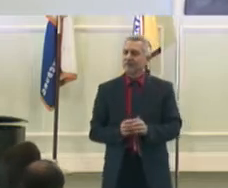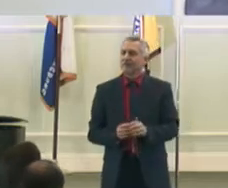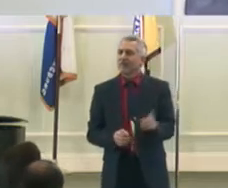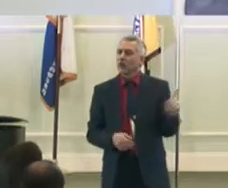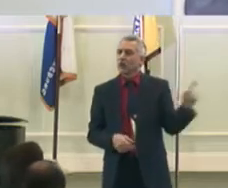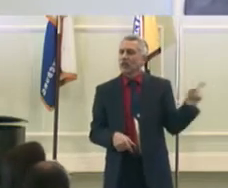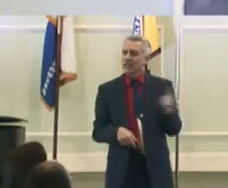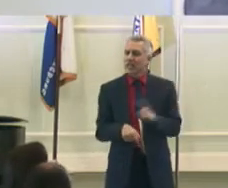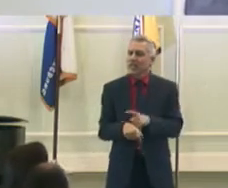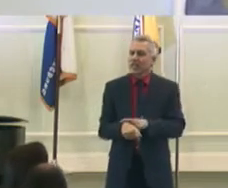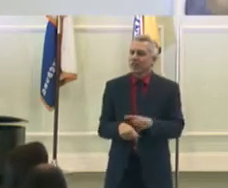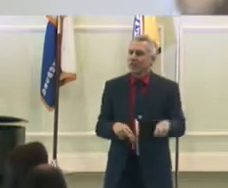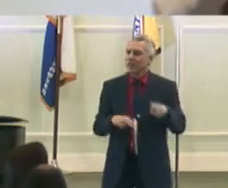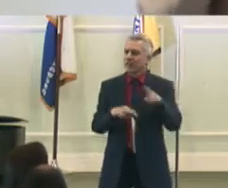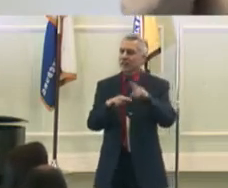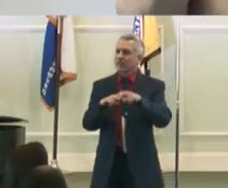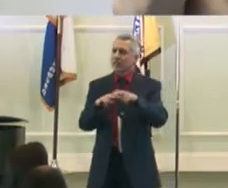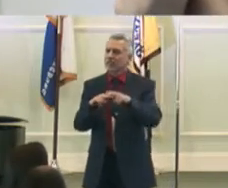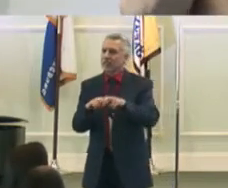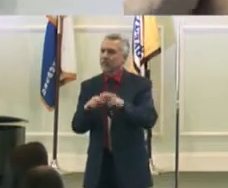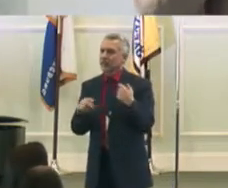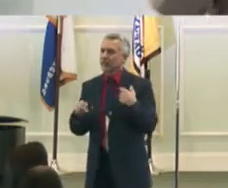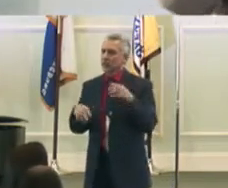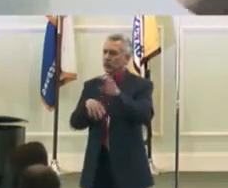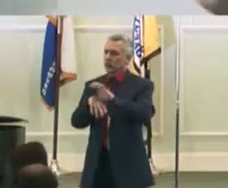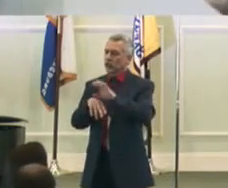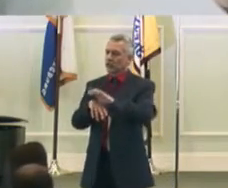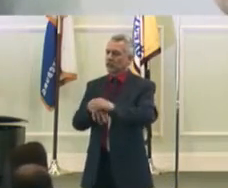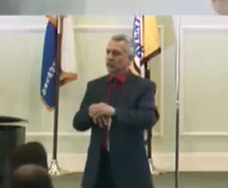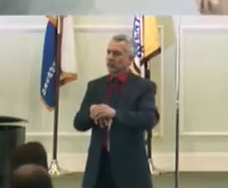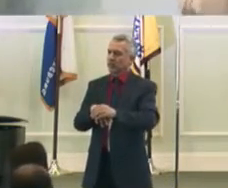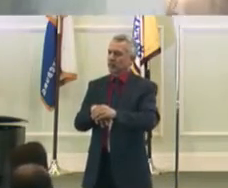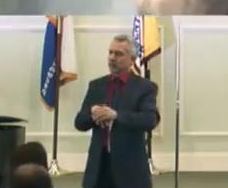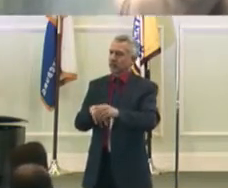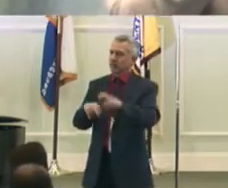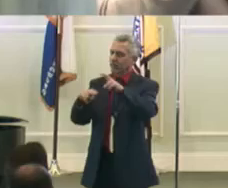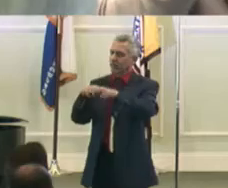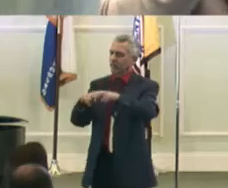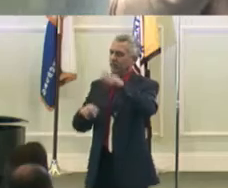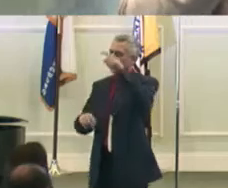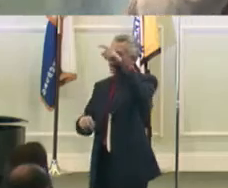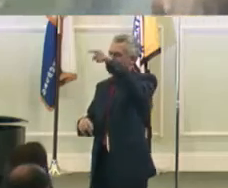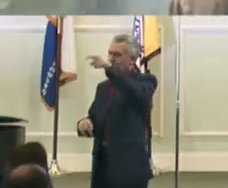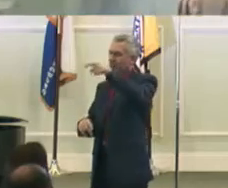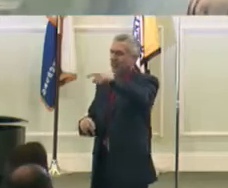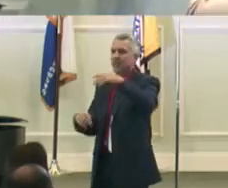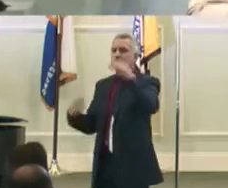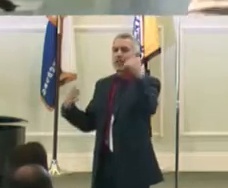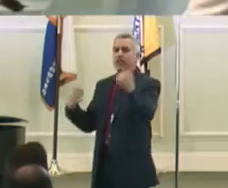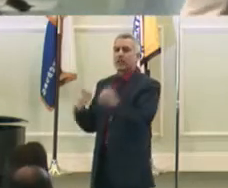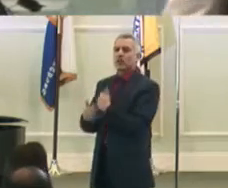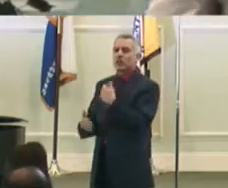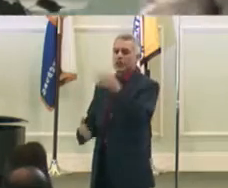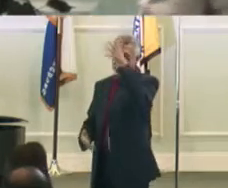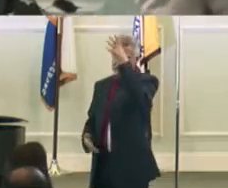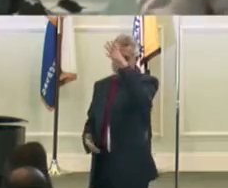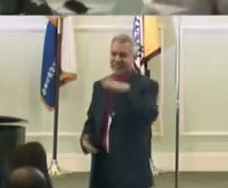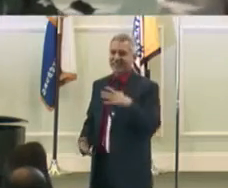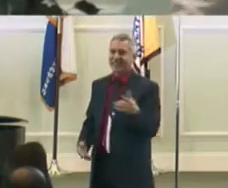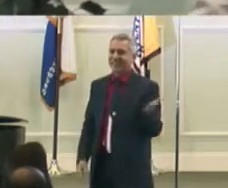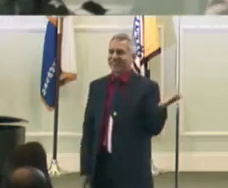sitting back in the back there, maybe right where Brother Don is sitting. And I was a new person. You guys were foreigners to me